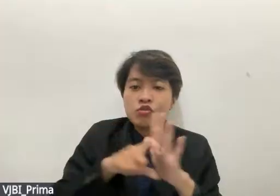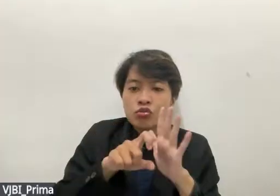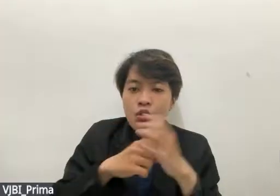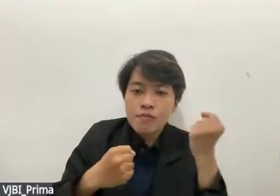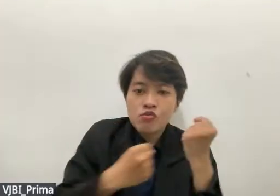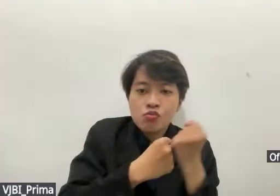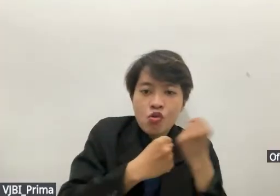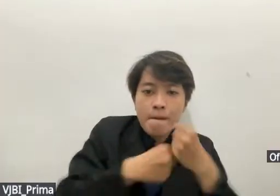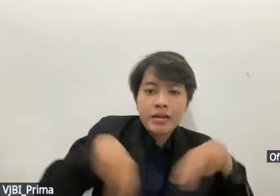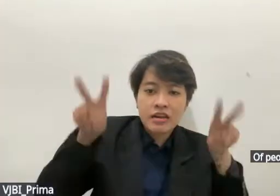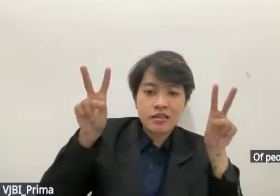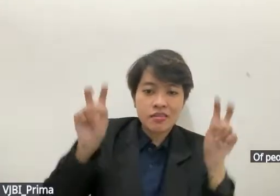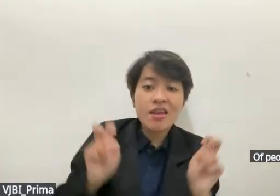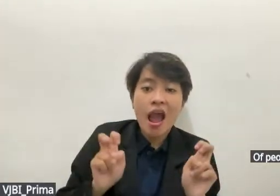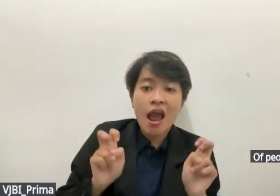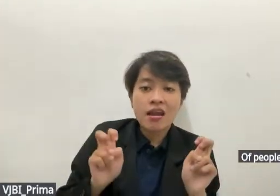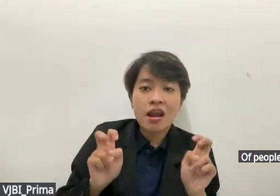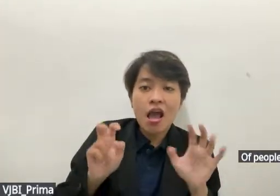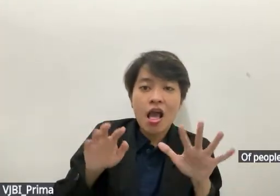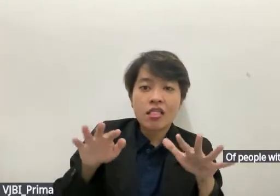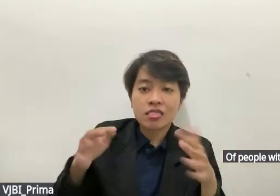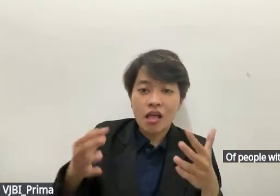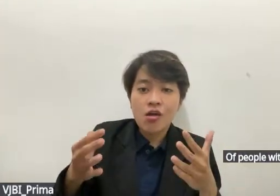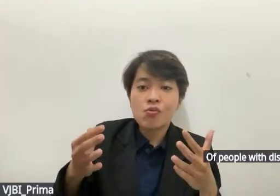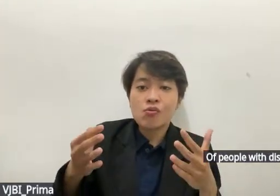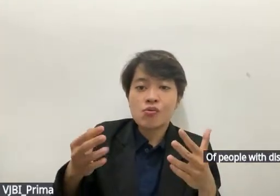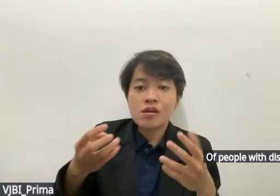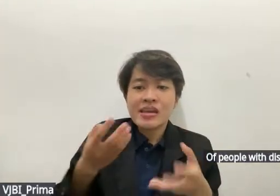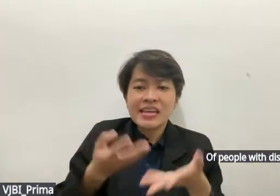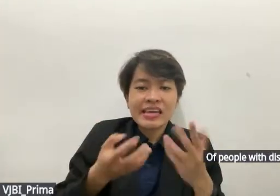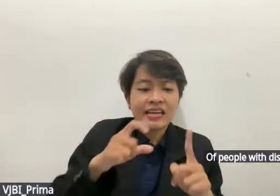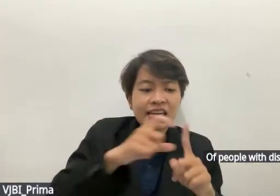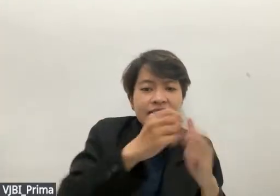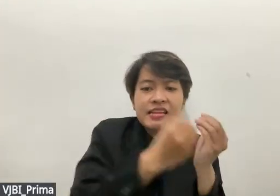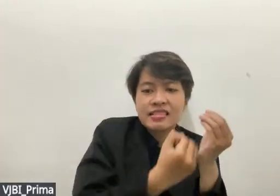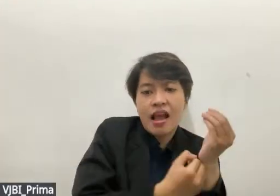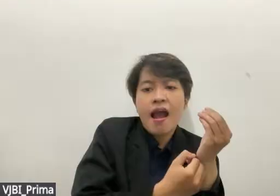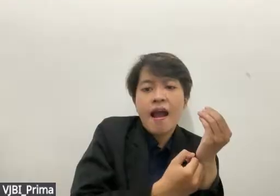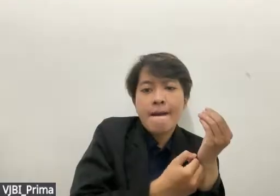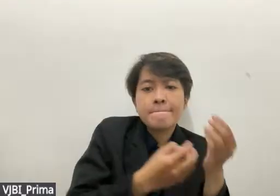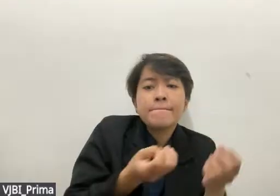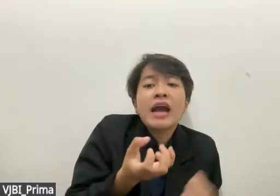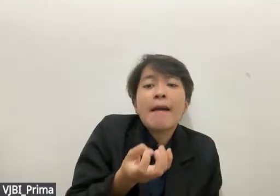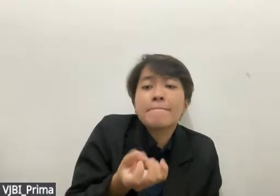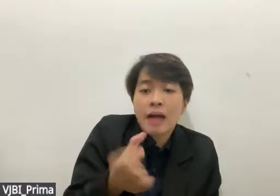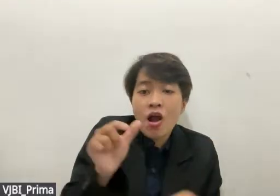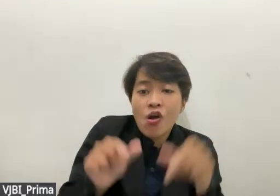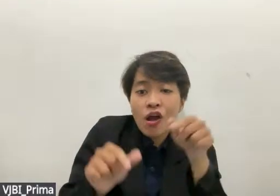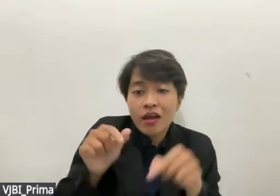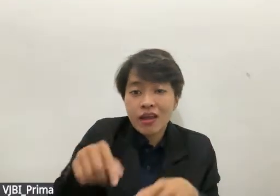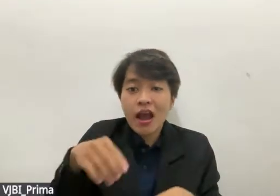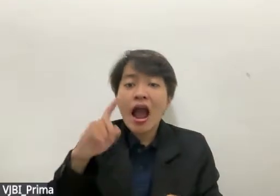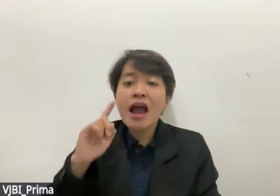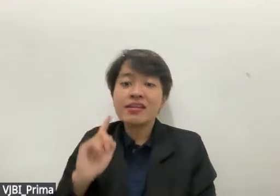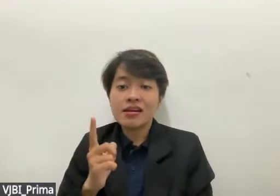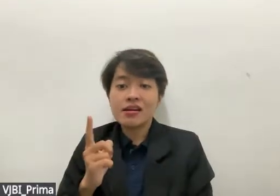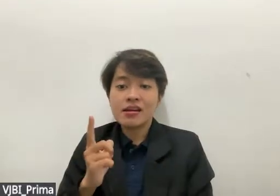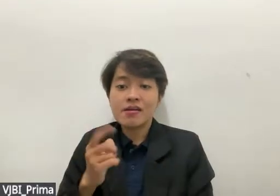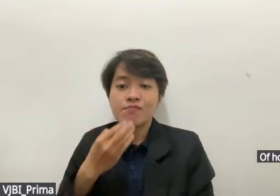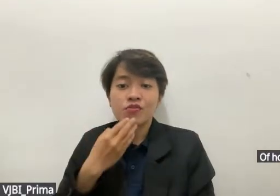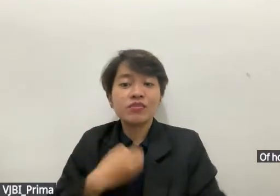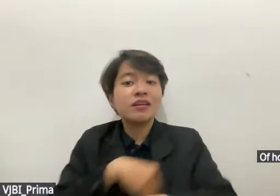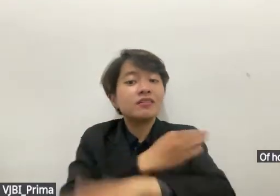at least some decent estimate of how many people there are in